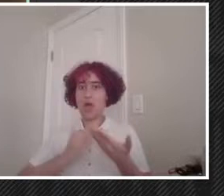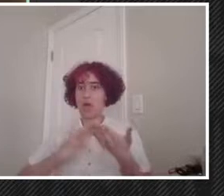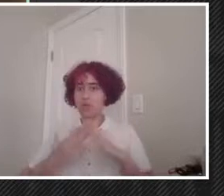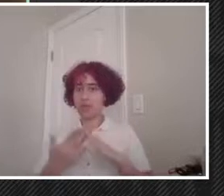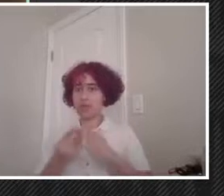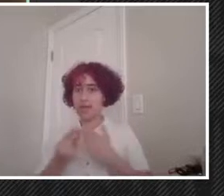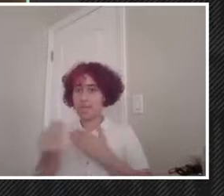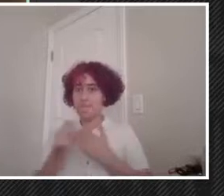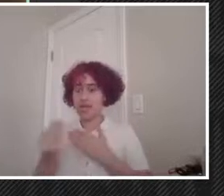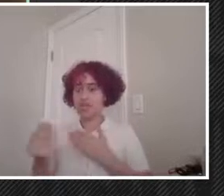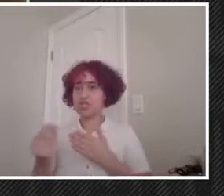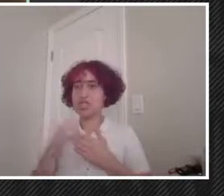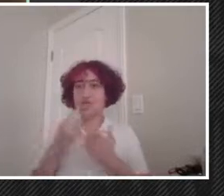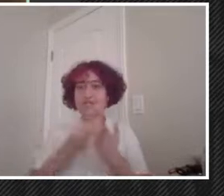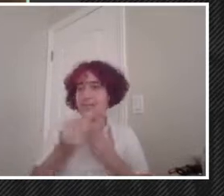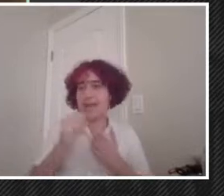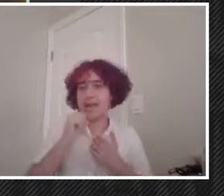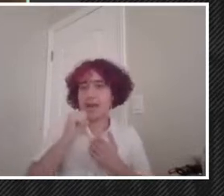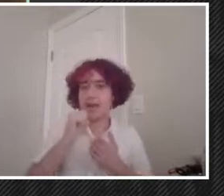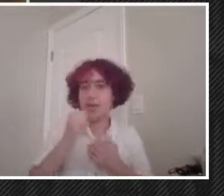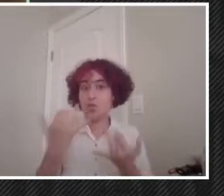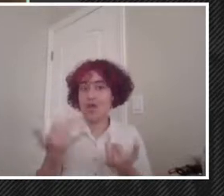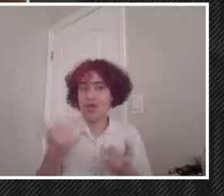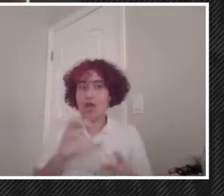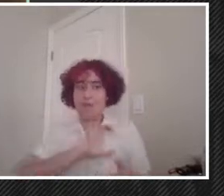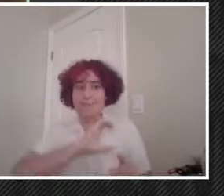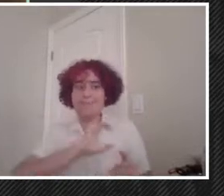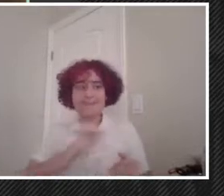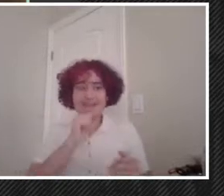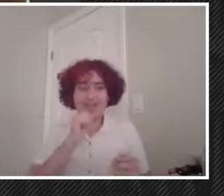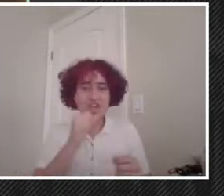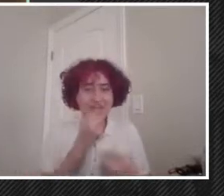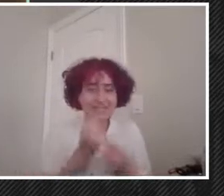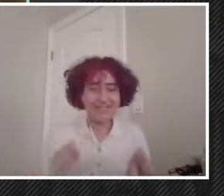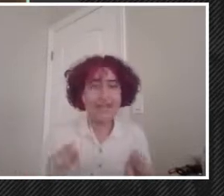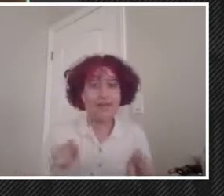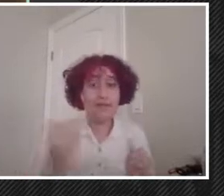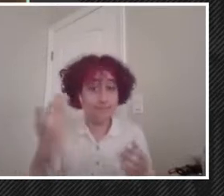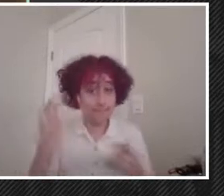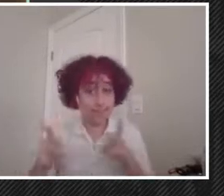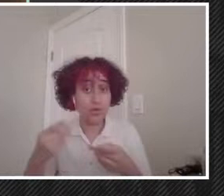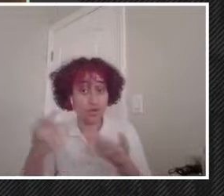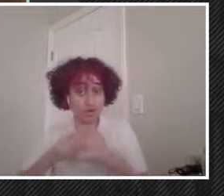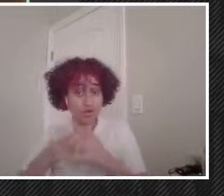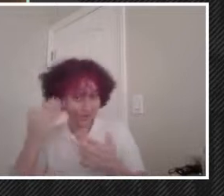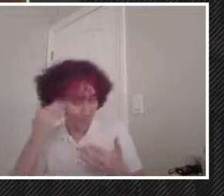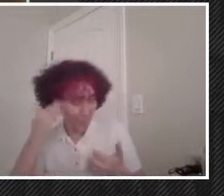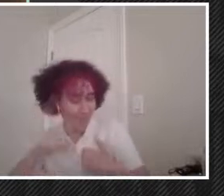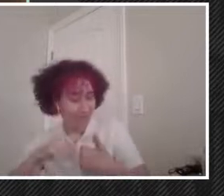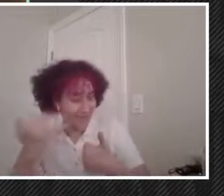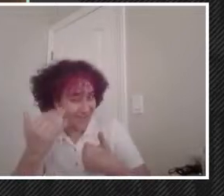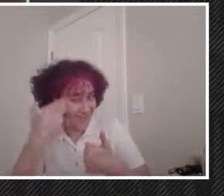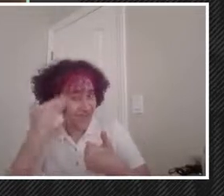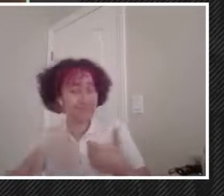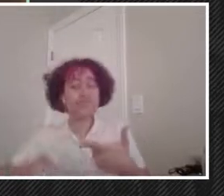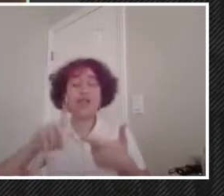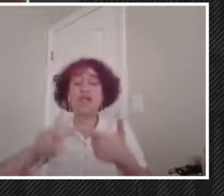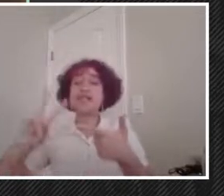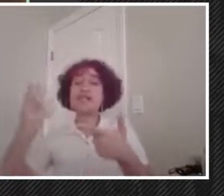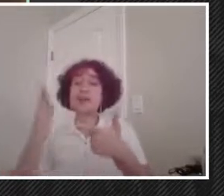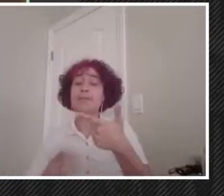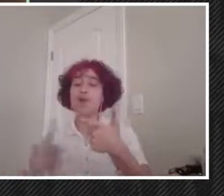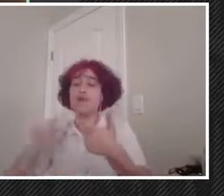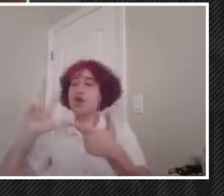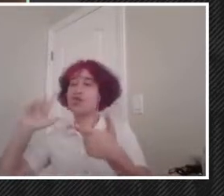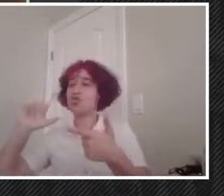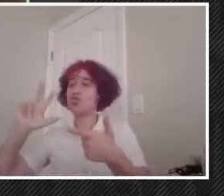and militarized policing that does not make us safer. People are aware of it now. The second part of the 3A system was aware,